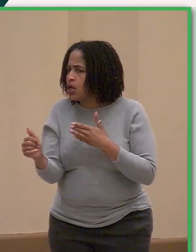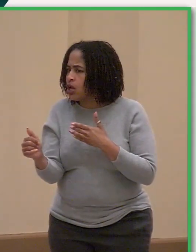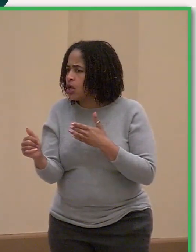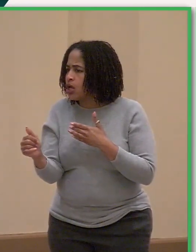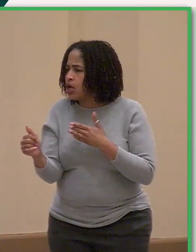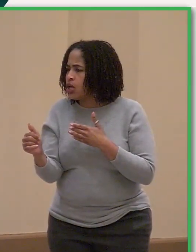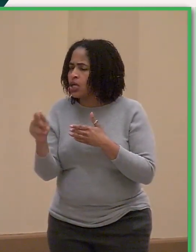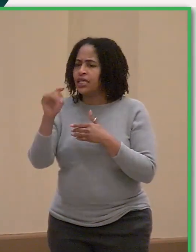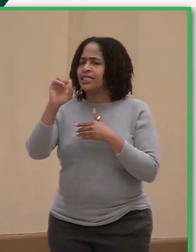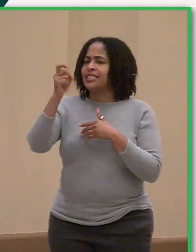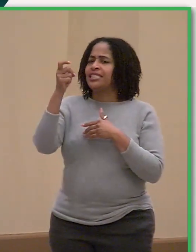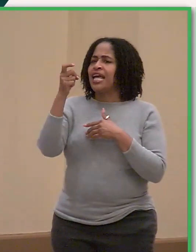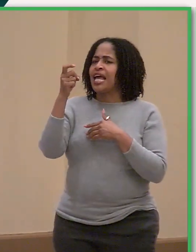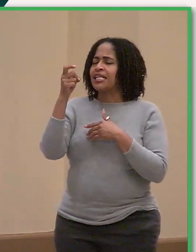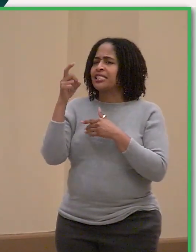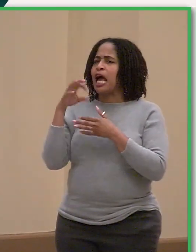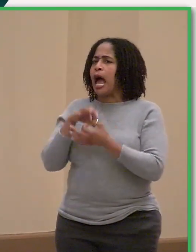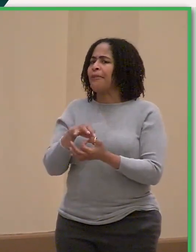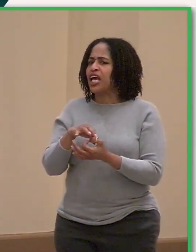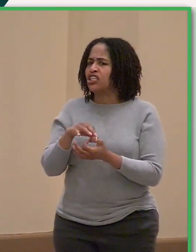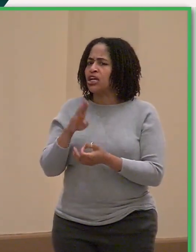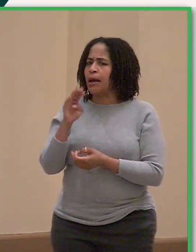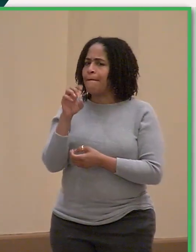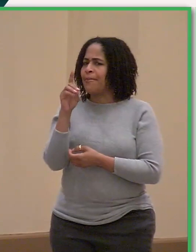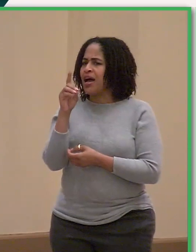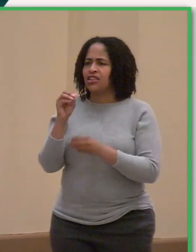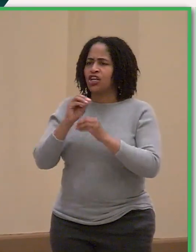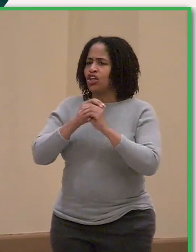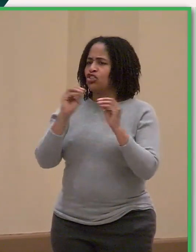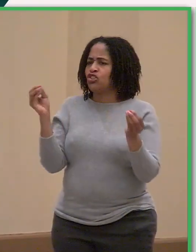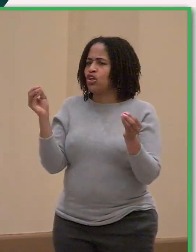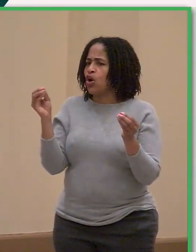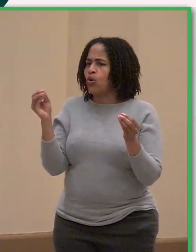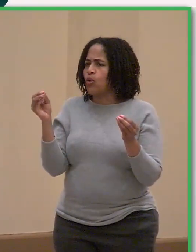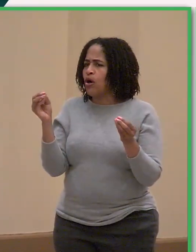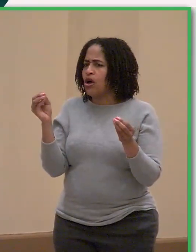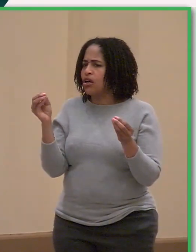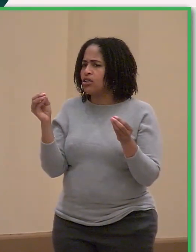limited tax obligation bond, nor was there any notice given about the